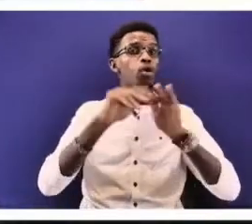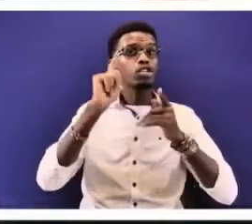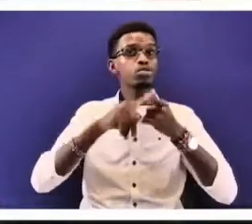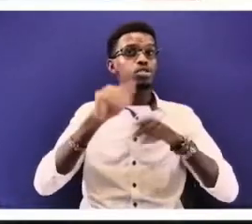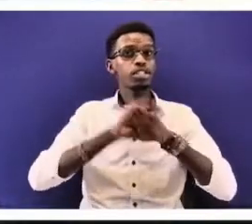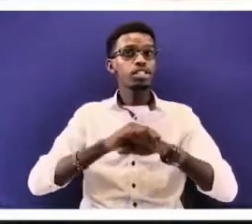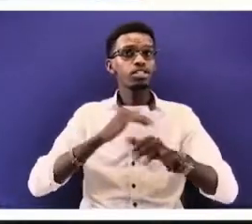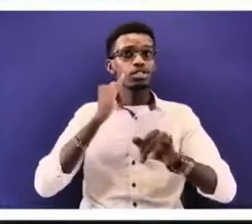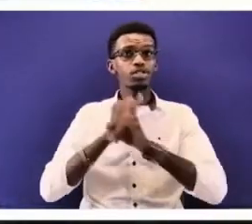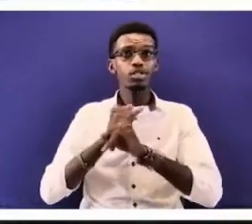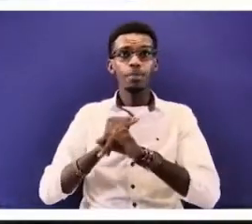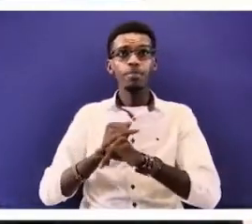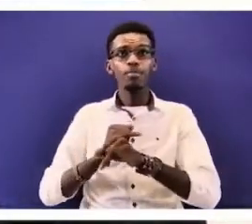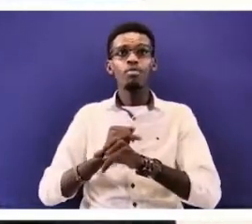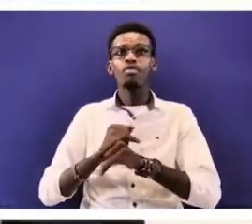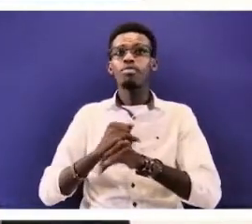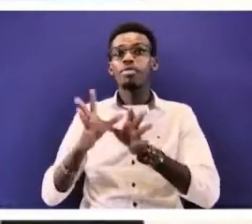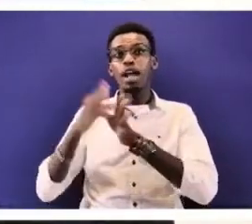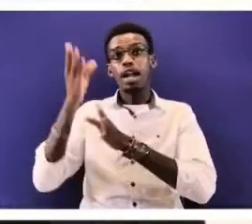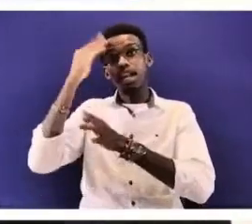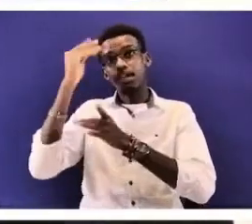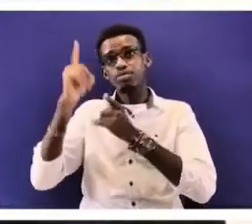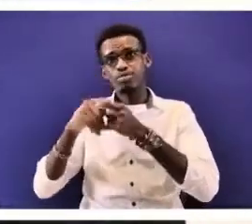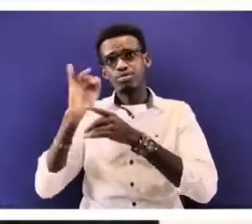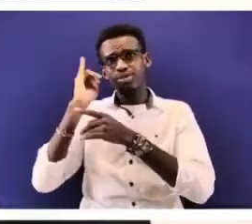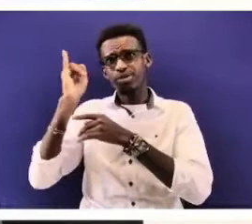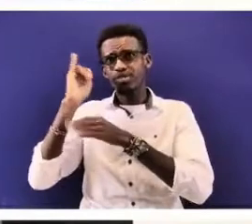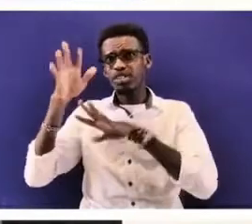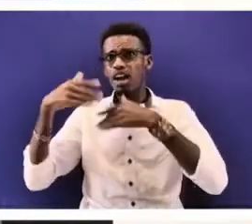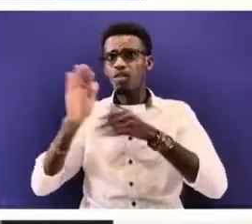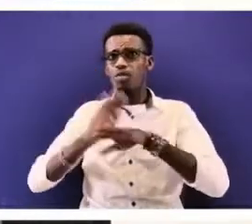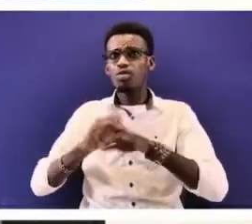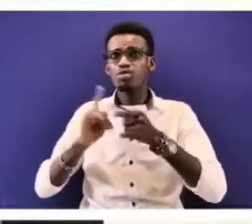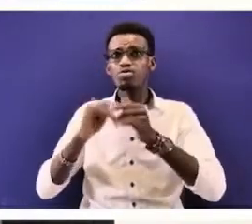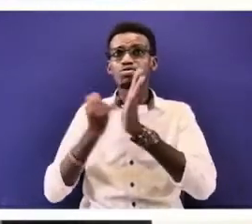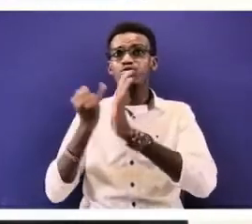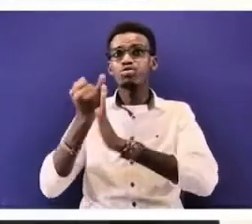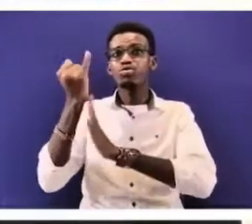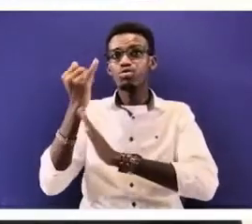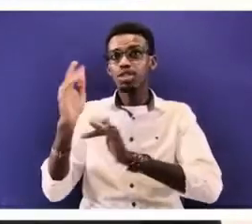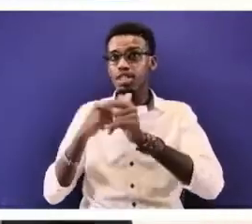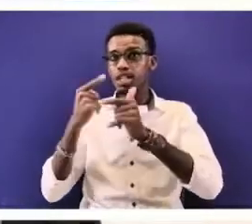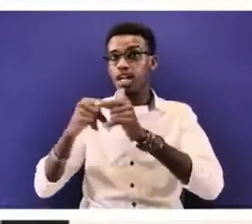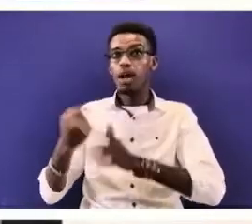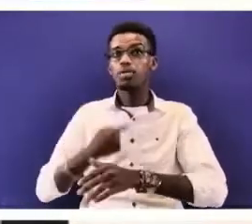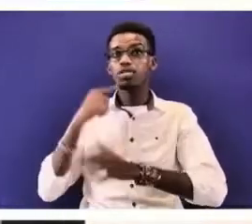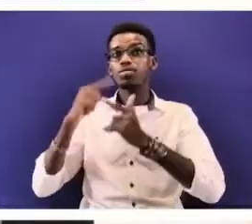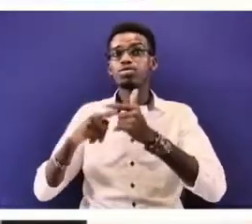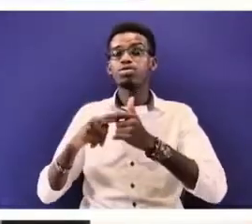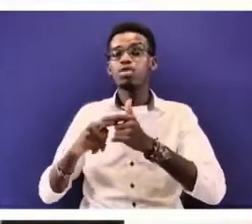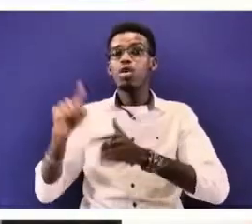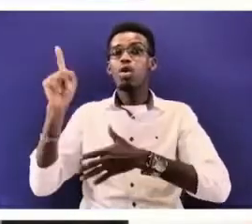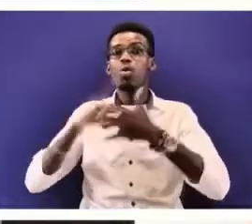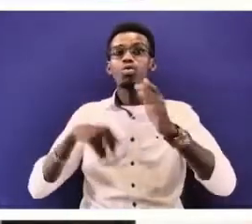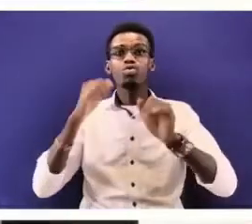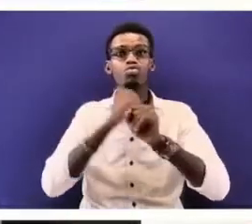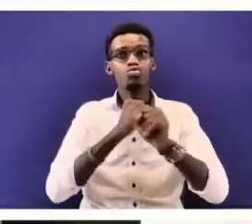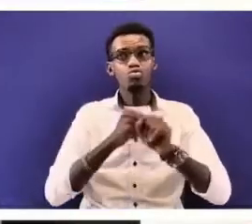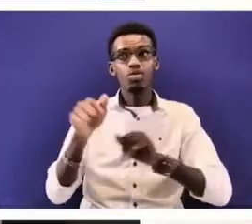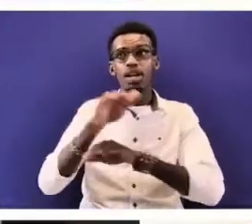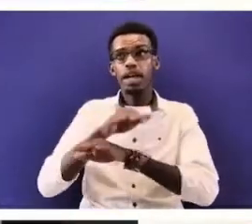We love our work. We've been dreaming about how we can improve ourselves and contribute to the